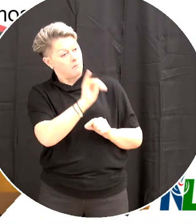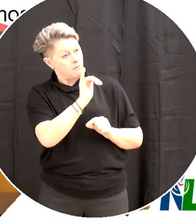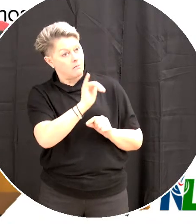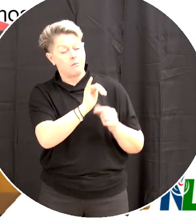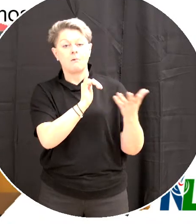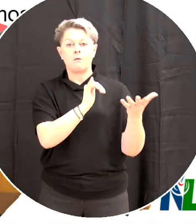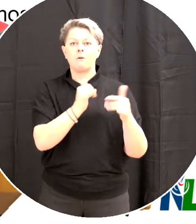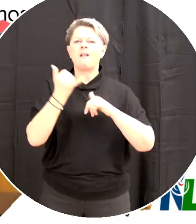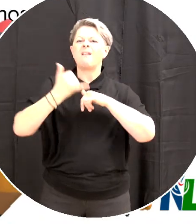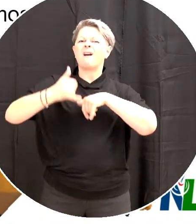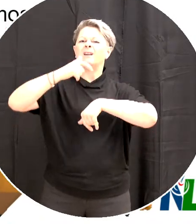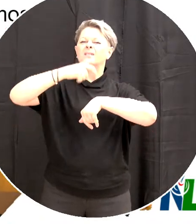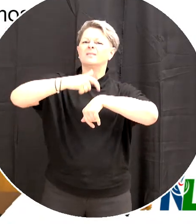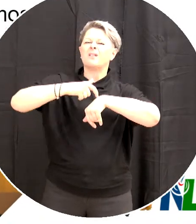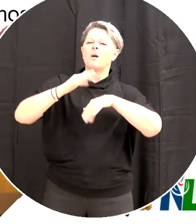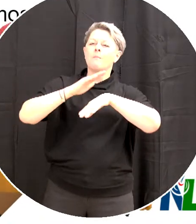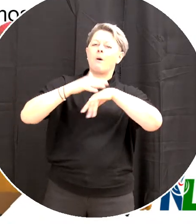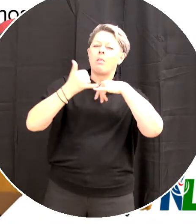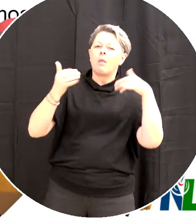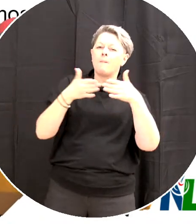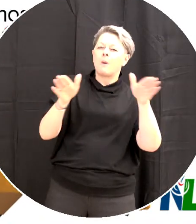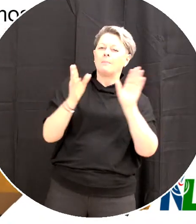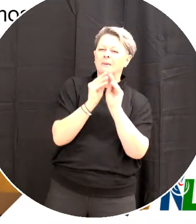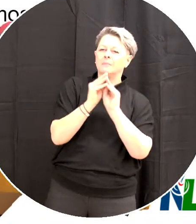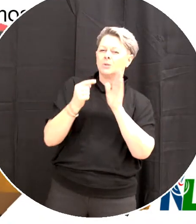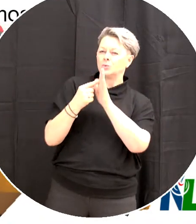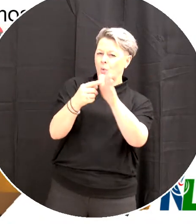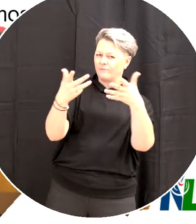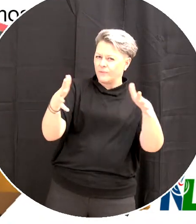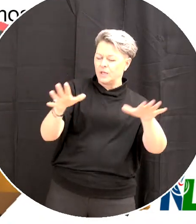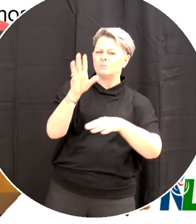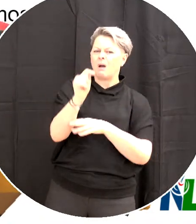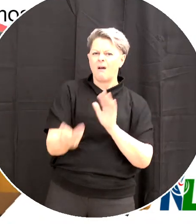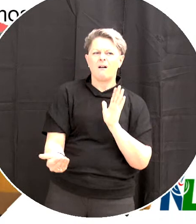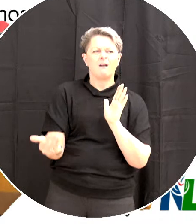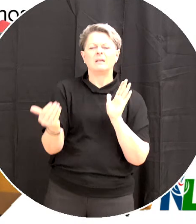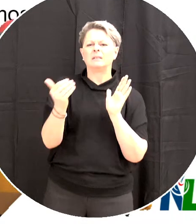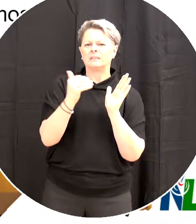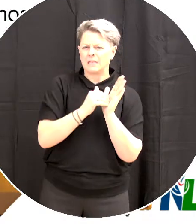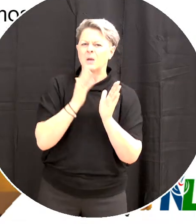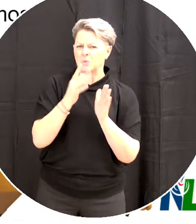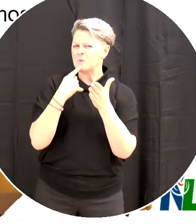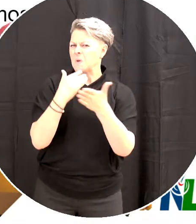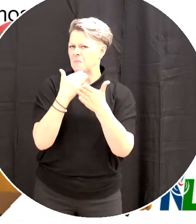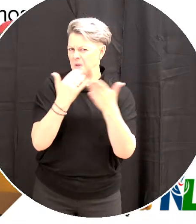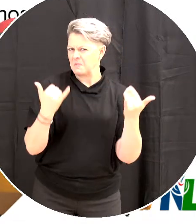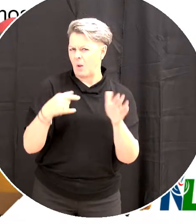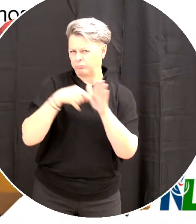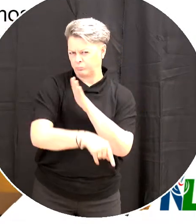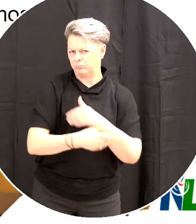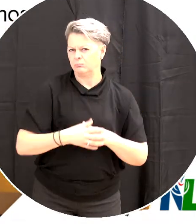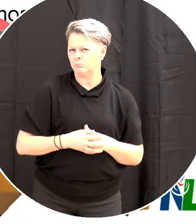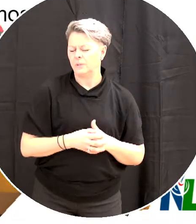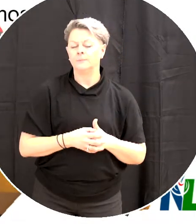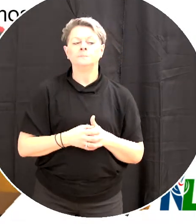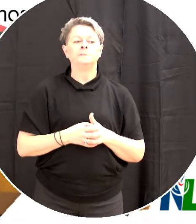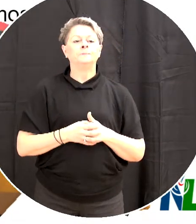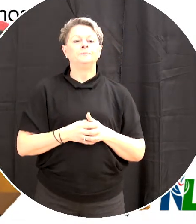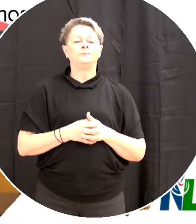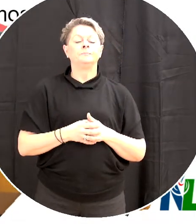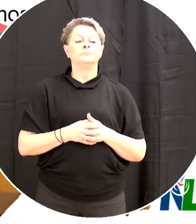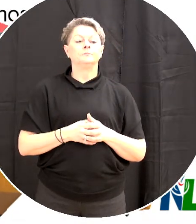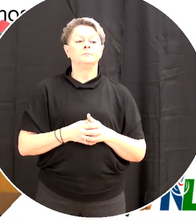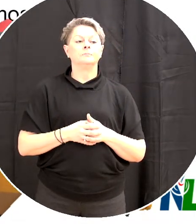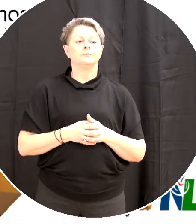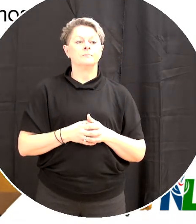during our last online public meeting. But I think we should just talk about that a little bit more. I'll